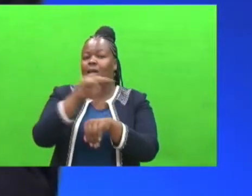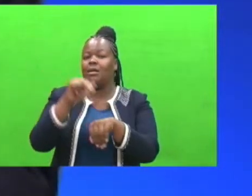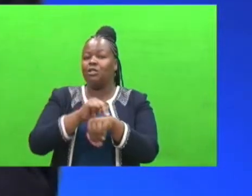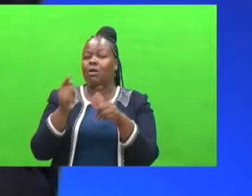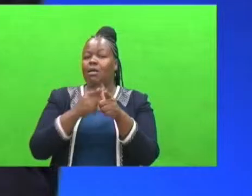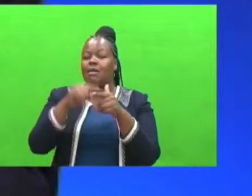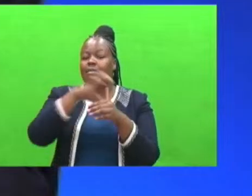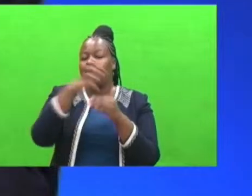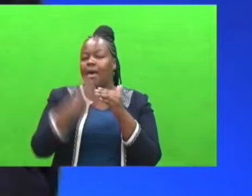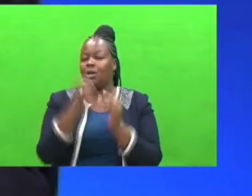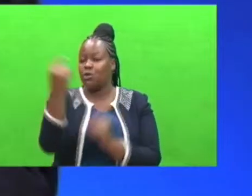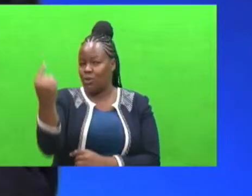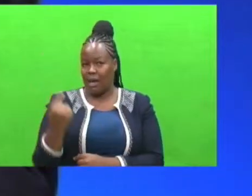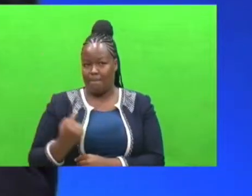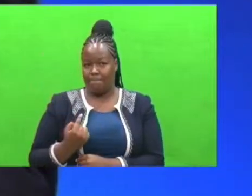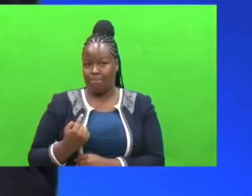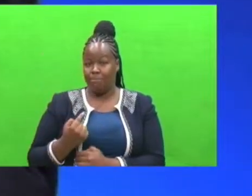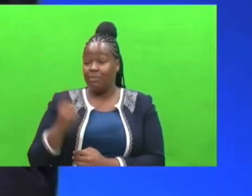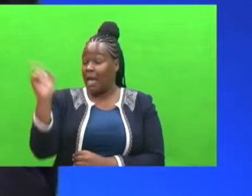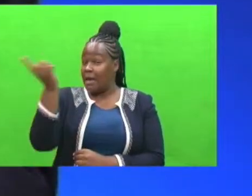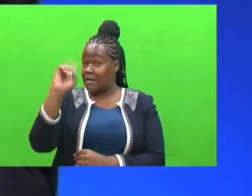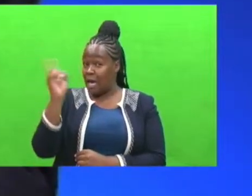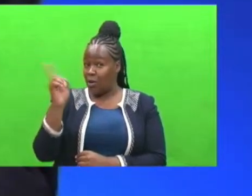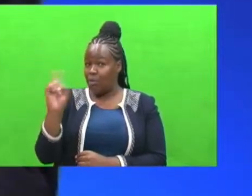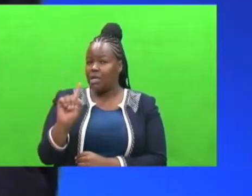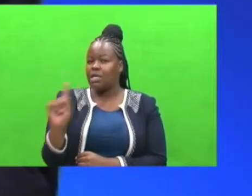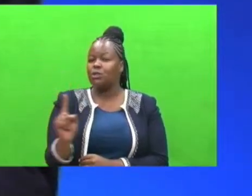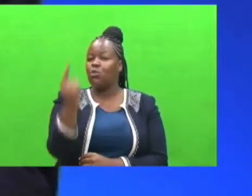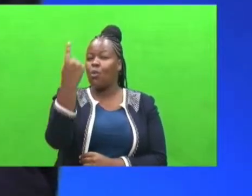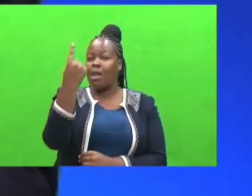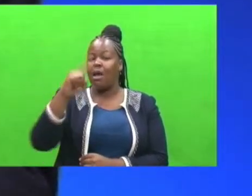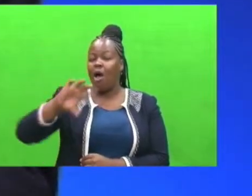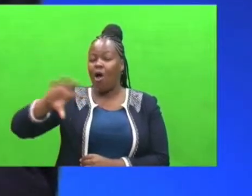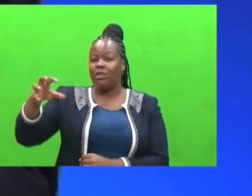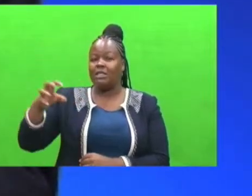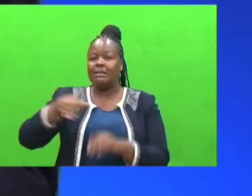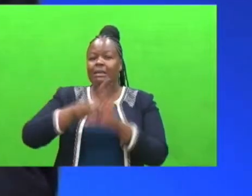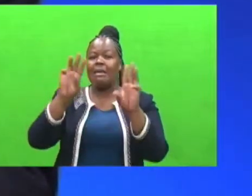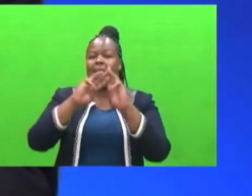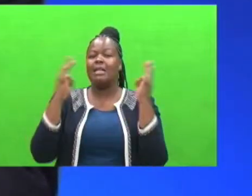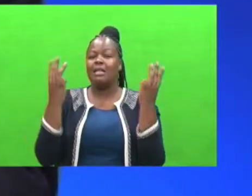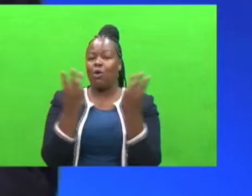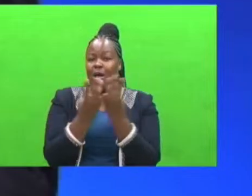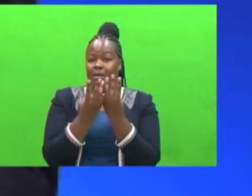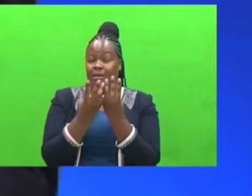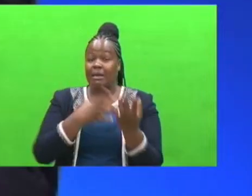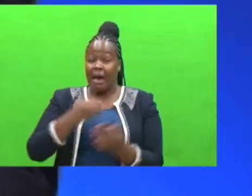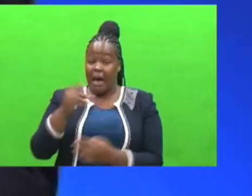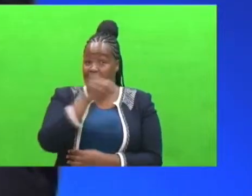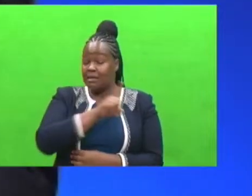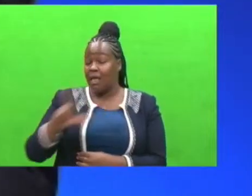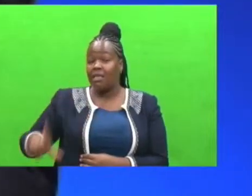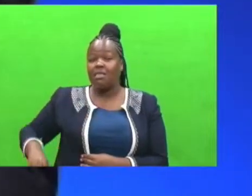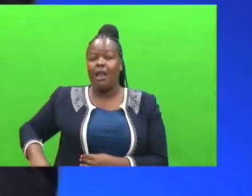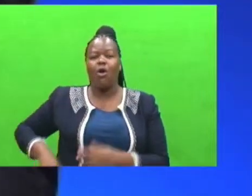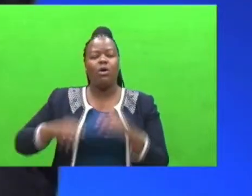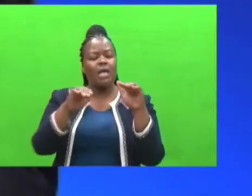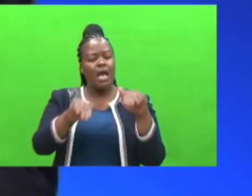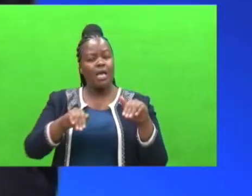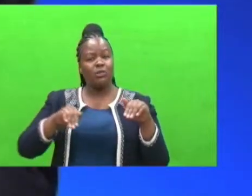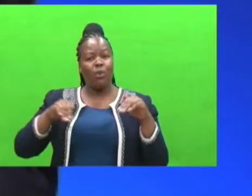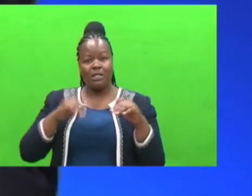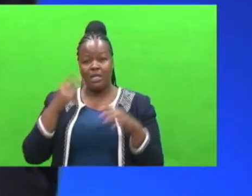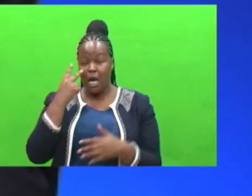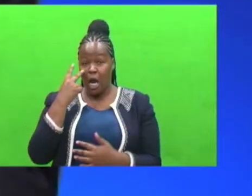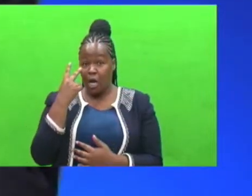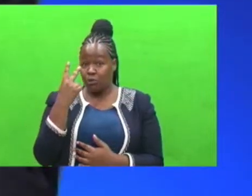come." Nairobi is one of the major cities in the world. And the Lord is longing for a